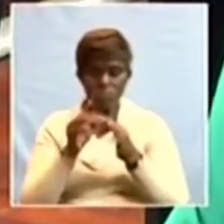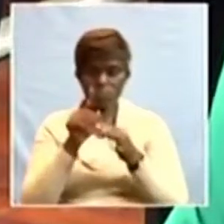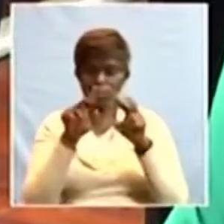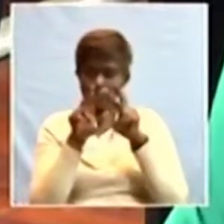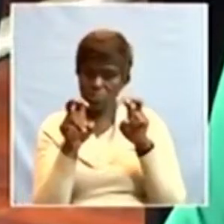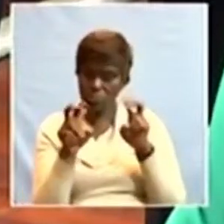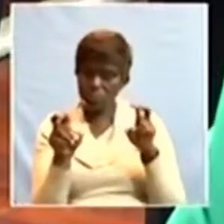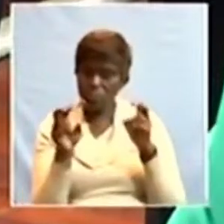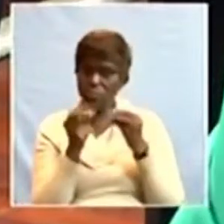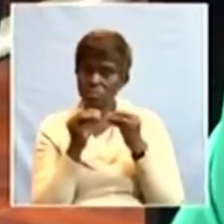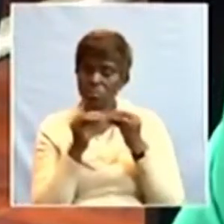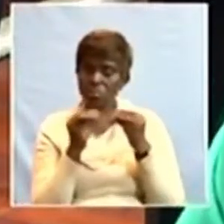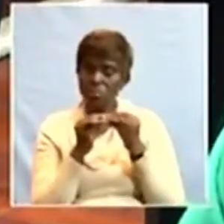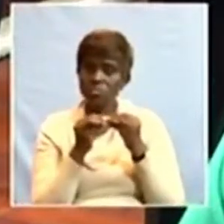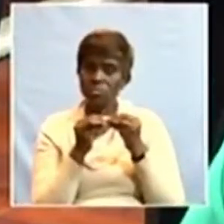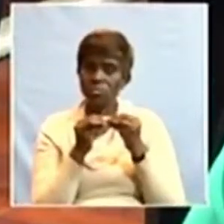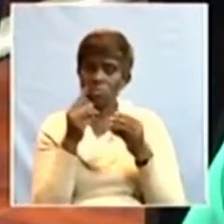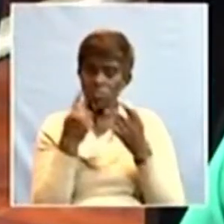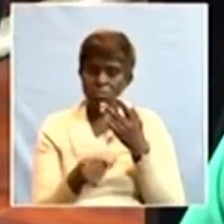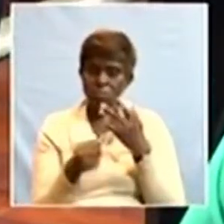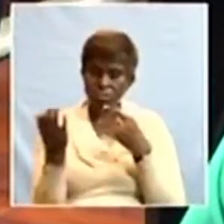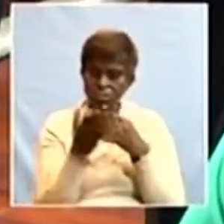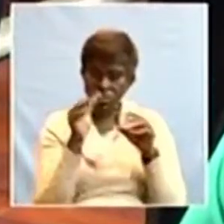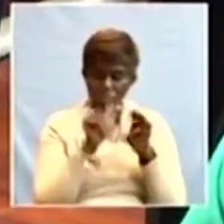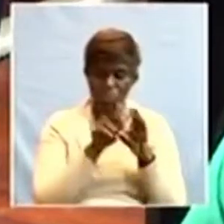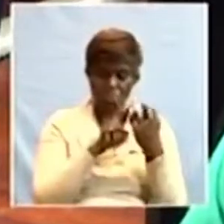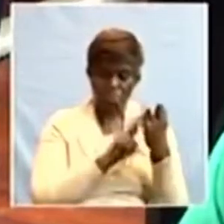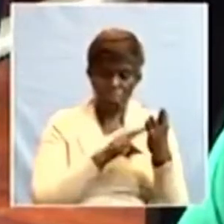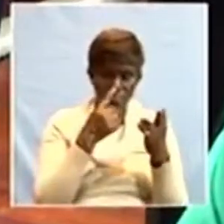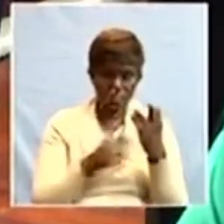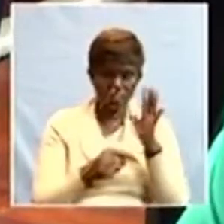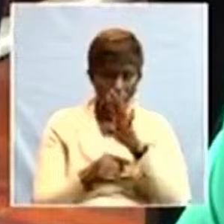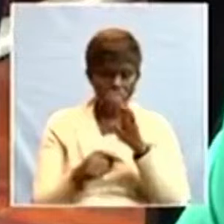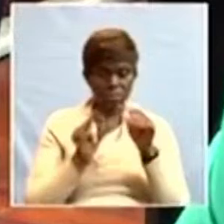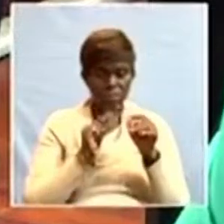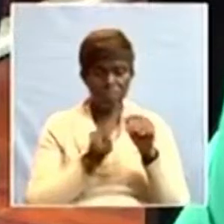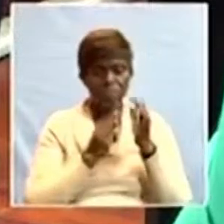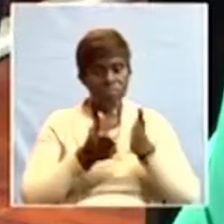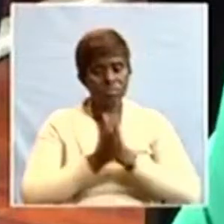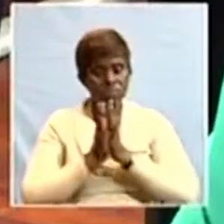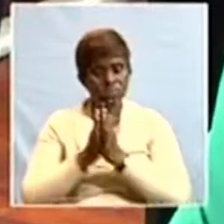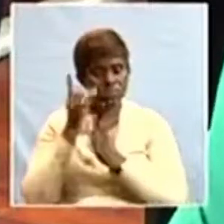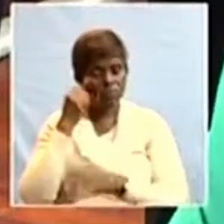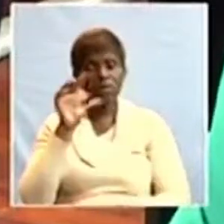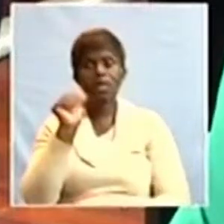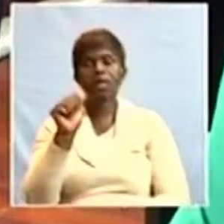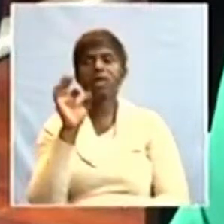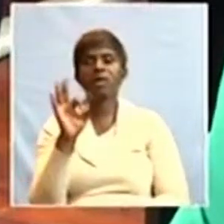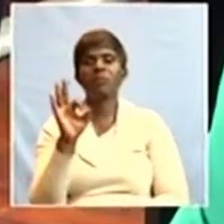checked what is in the report, we asked for AF